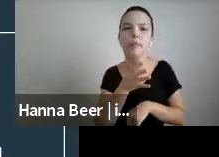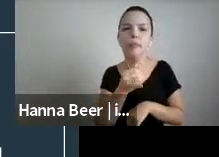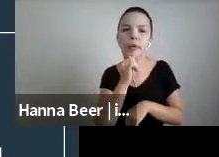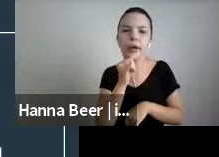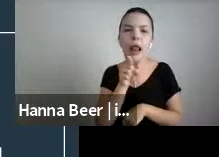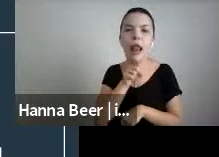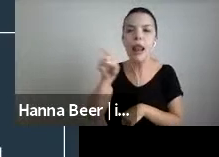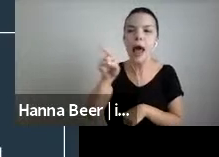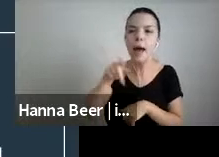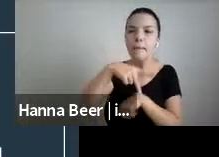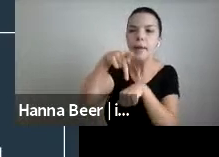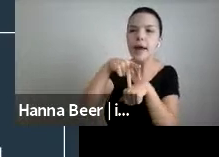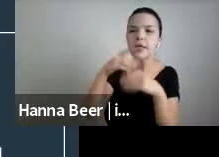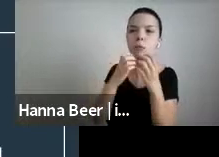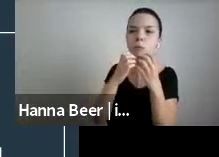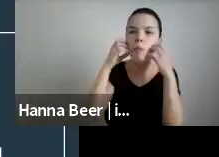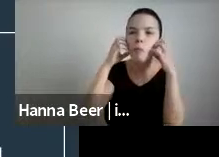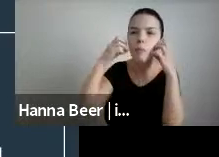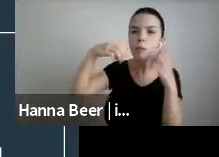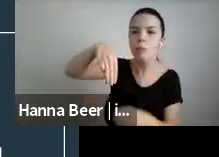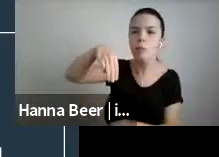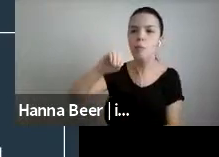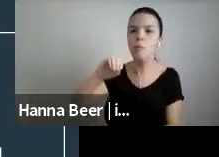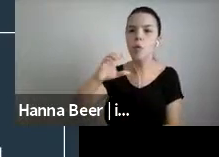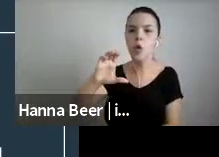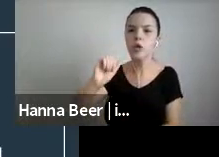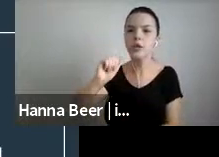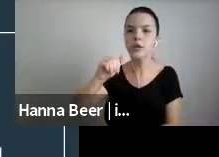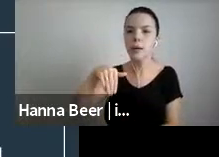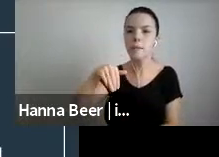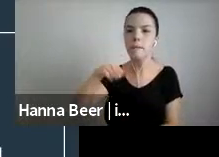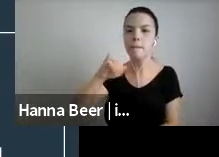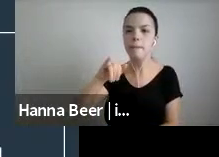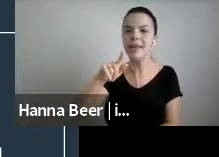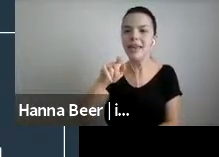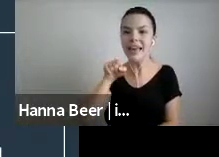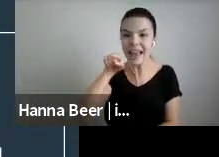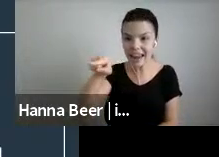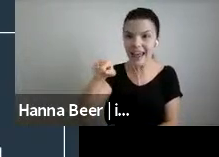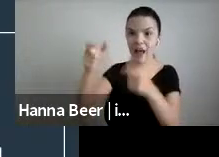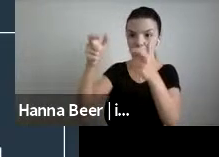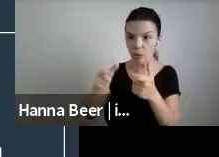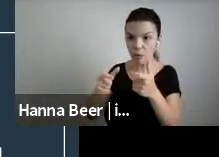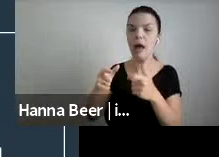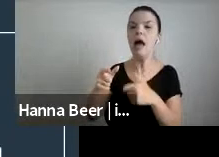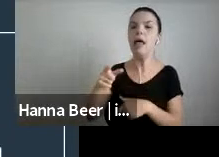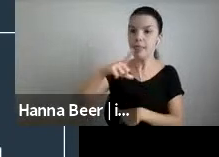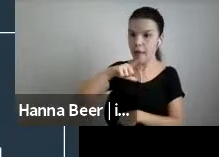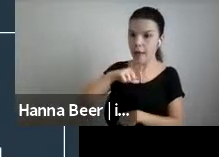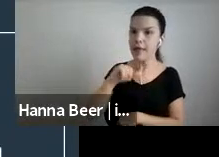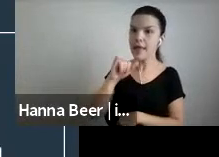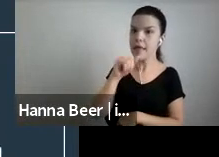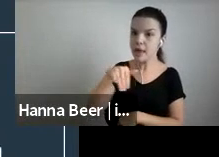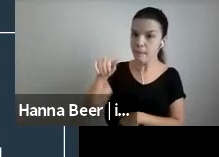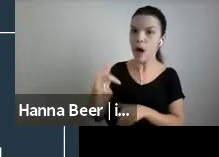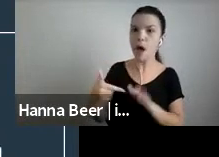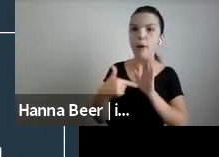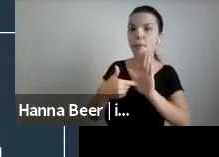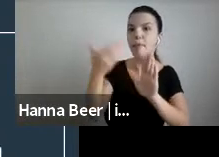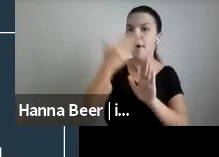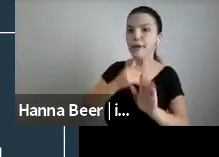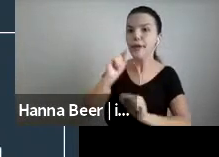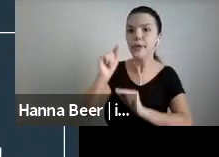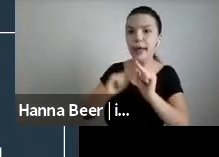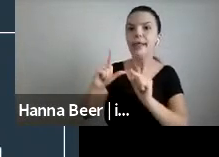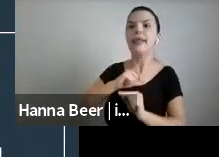Mozambique, we went there a couple years ago and revealed threatened dugong and